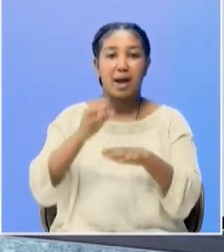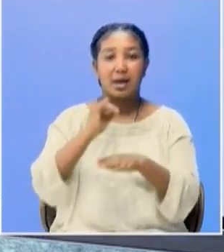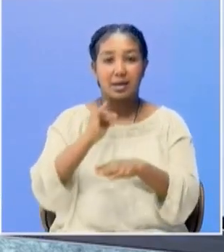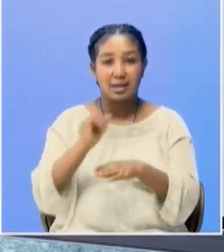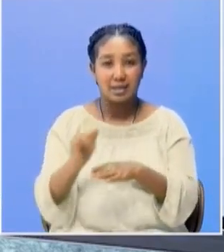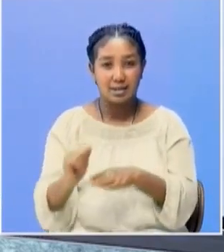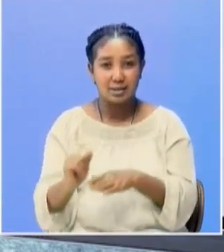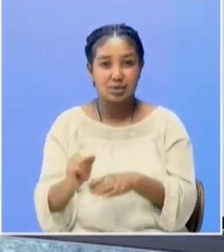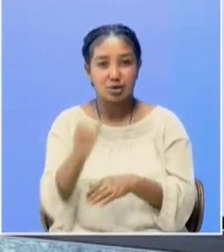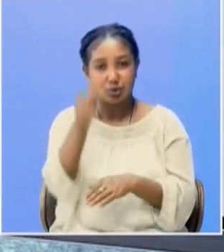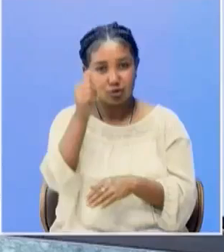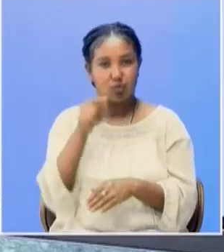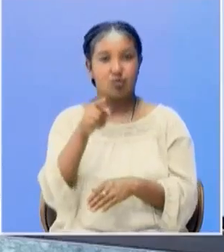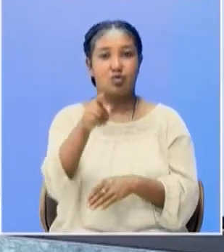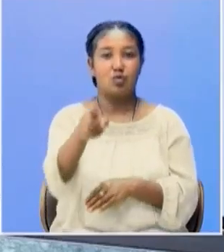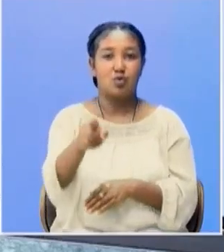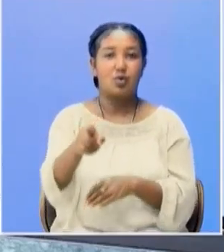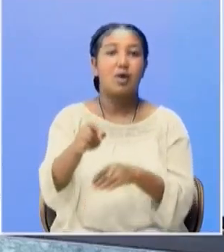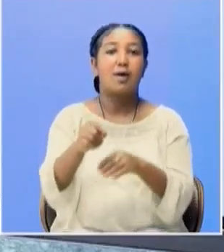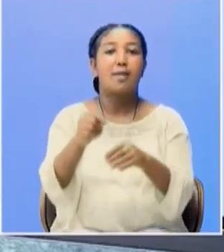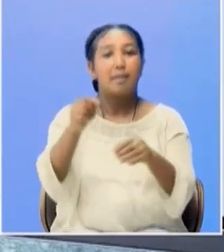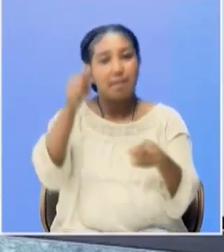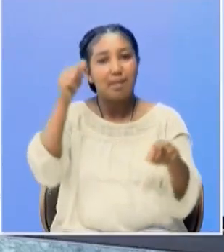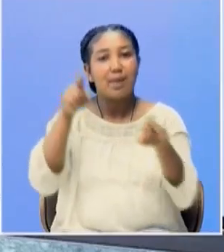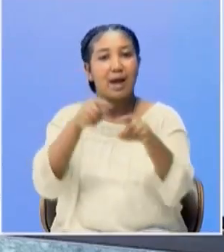is your brother's name.